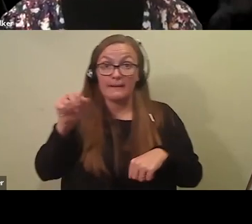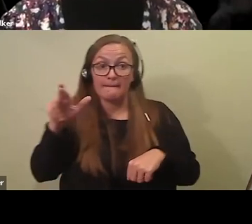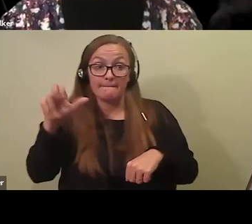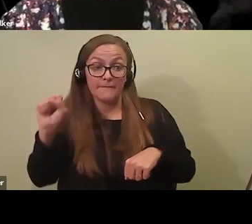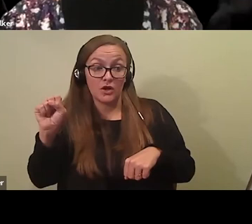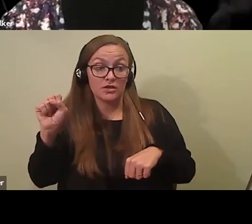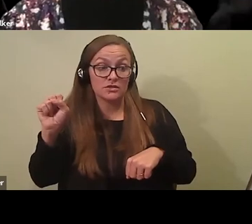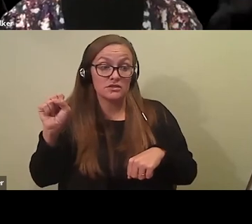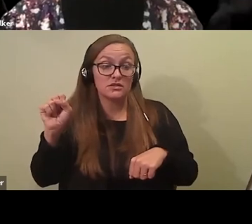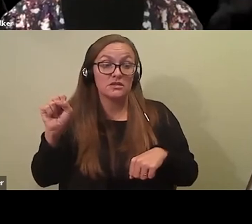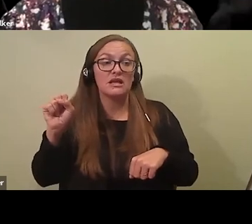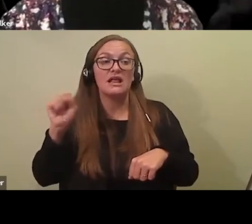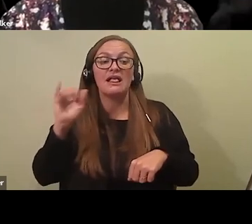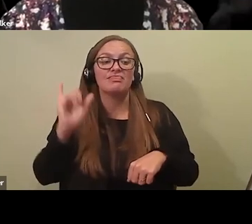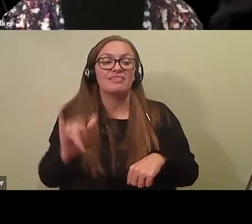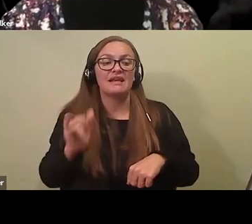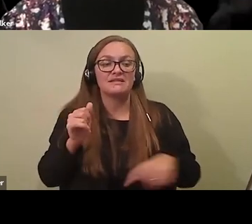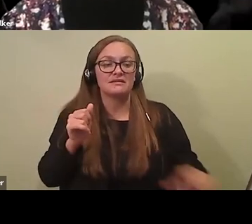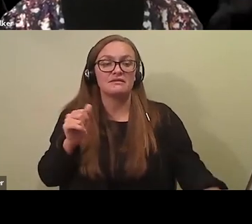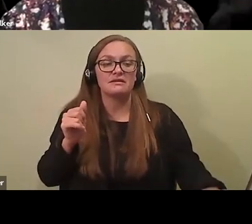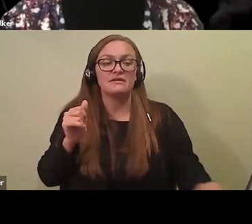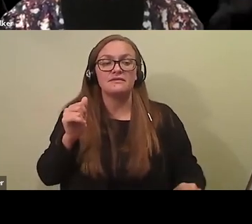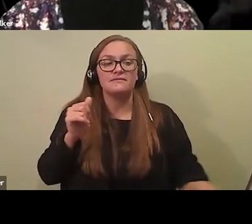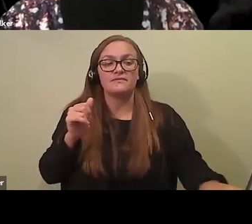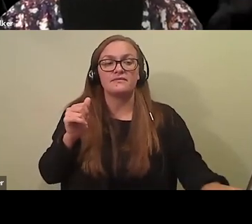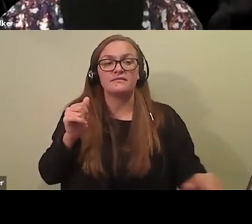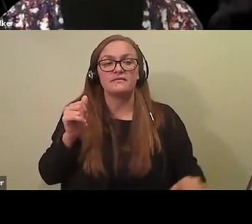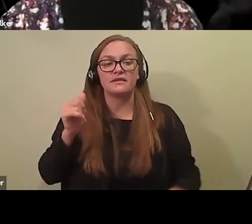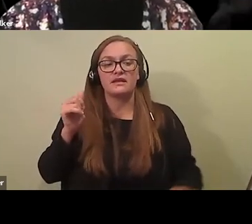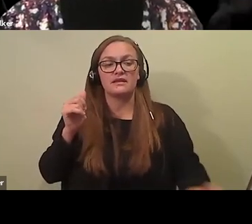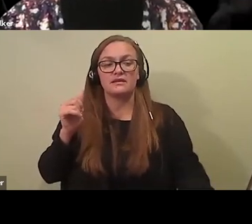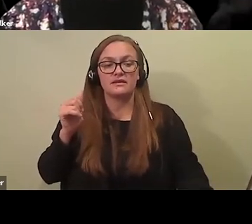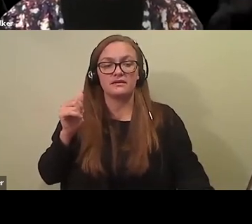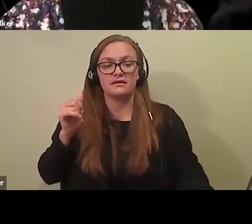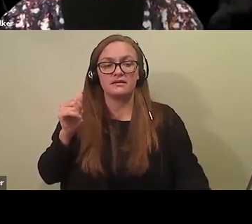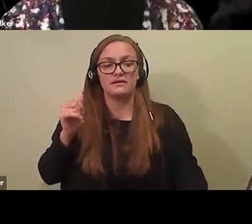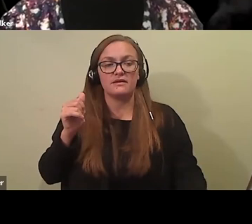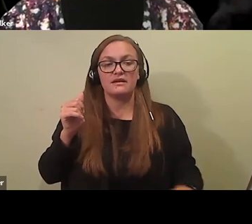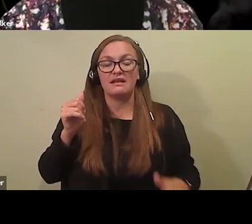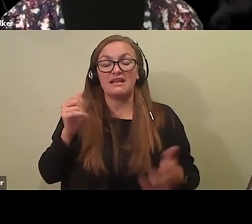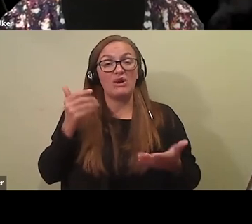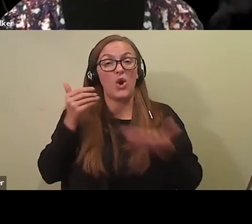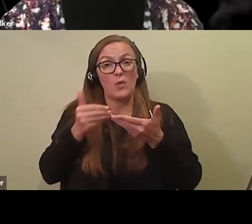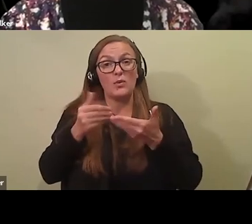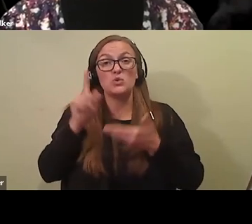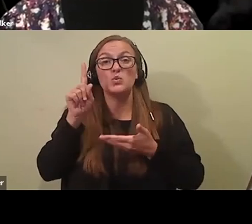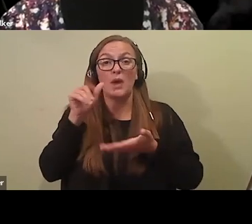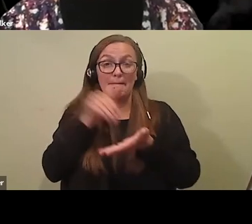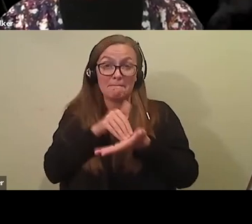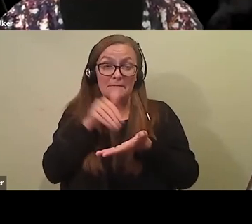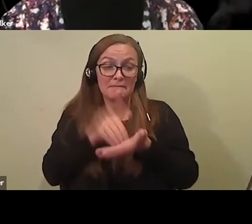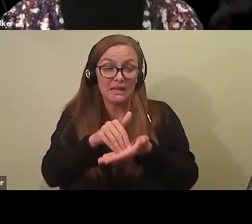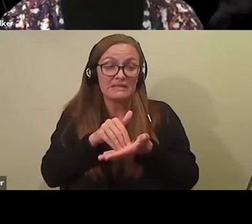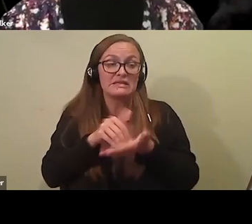that's several hundred thousand times the distance to Dayton, a factor of nearly a million. And so